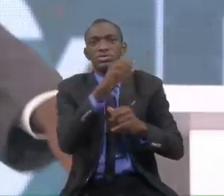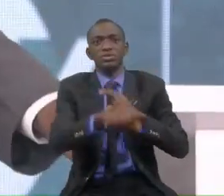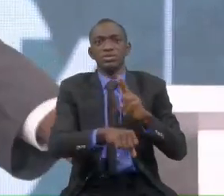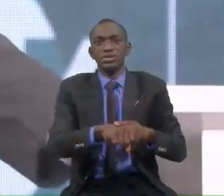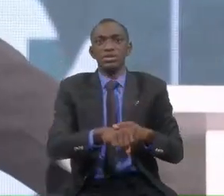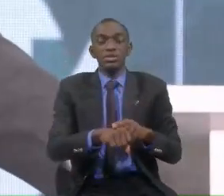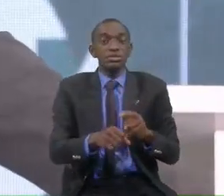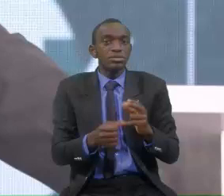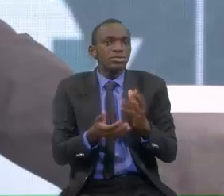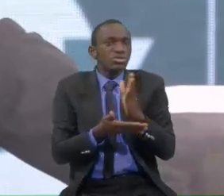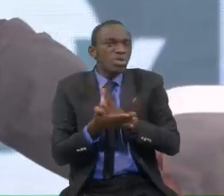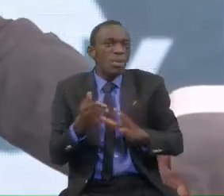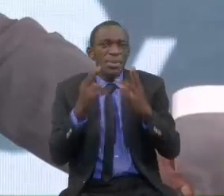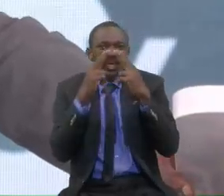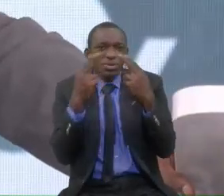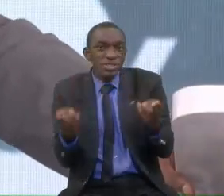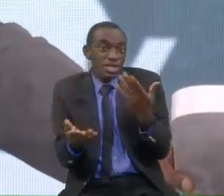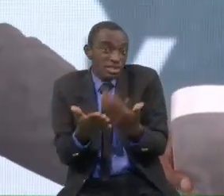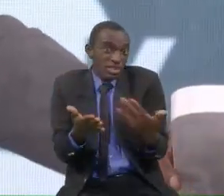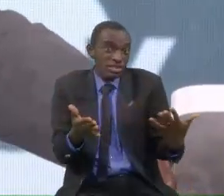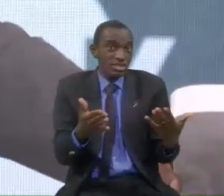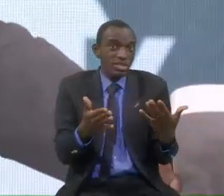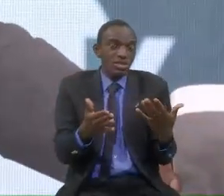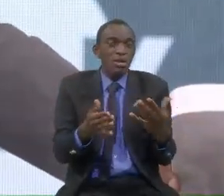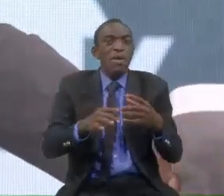things, but they will impact